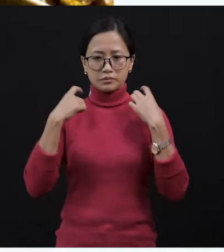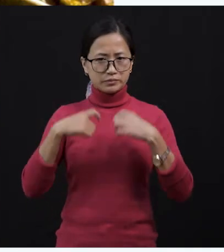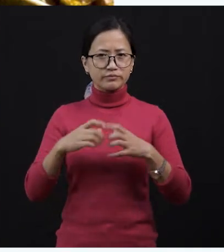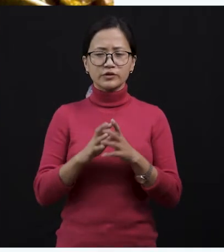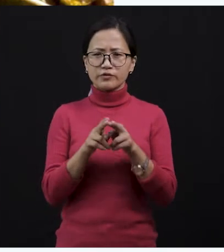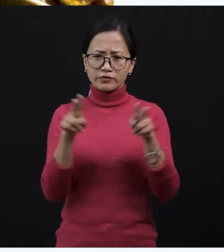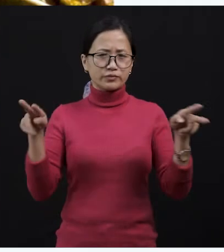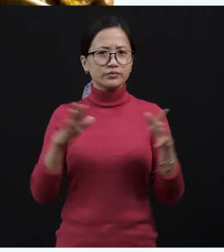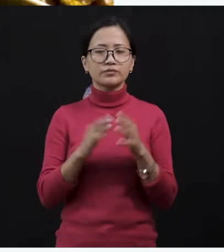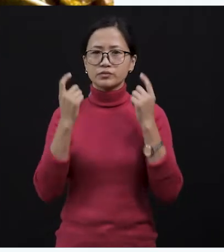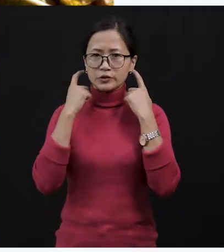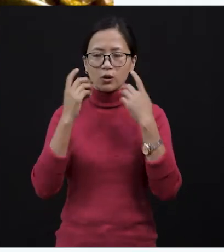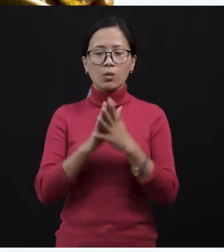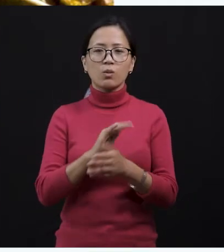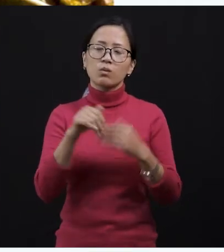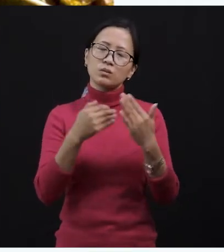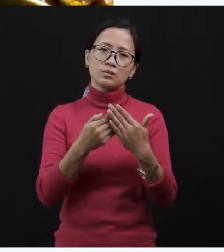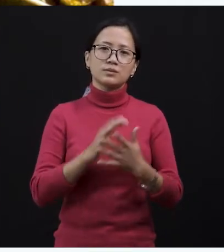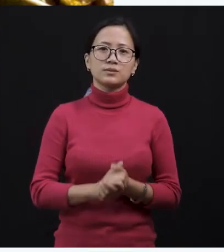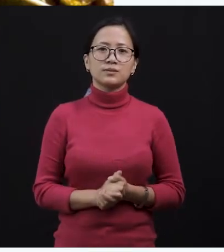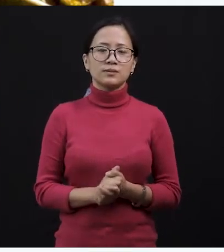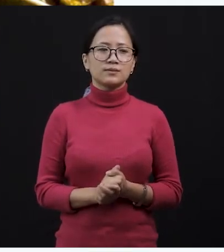jewelries here you can see, right?